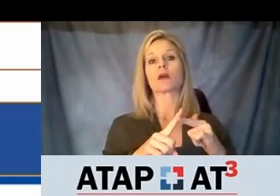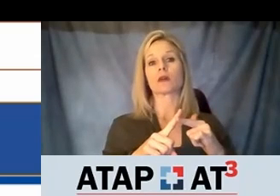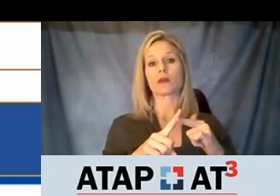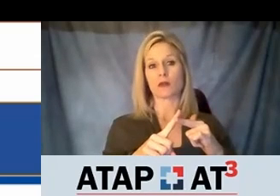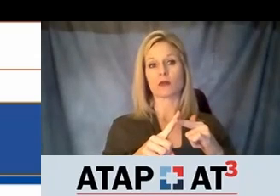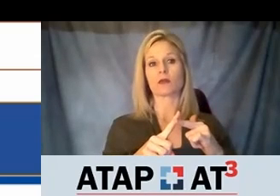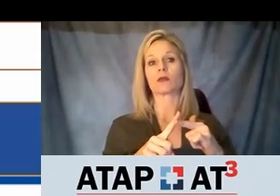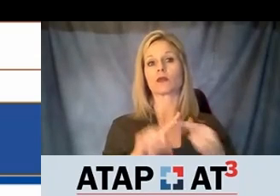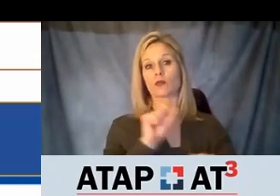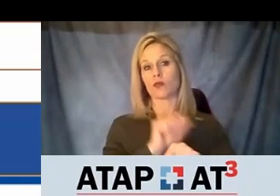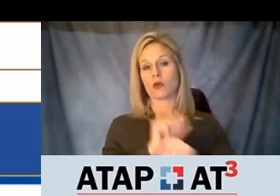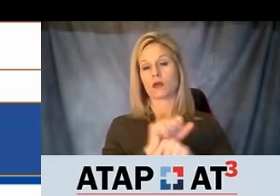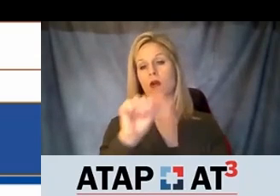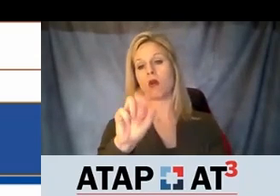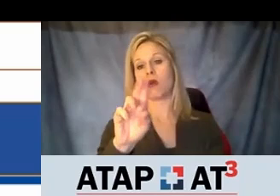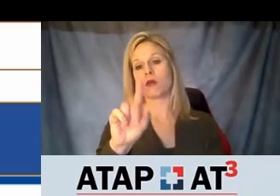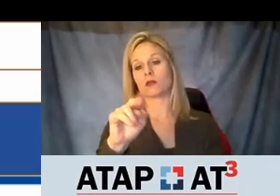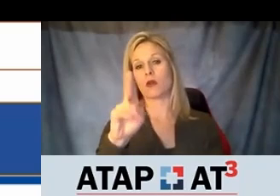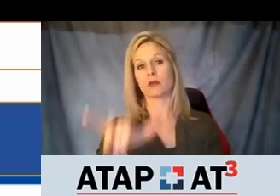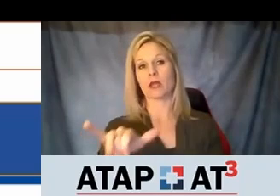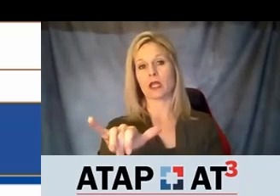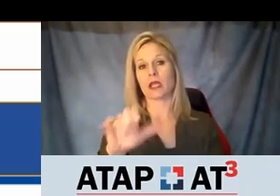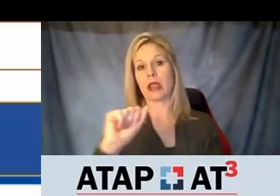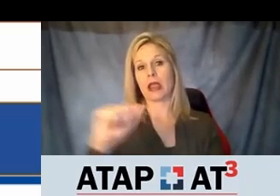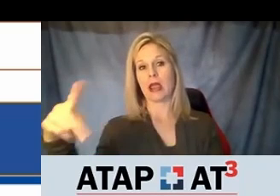application. They have video